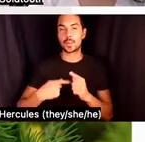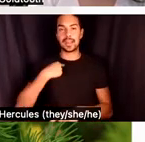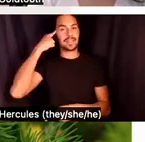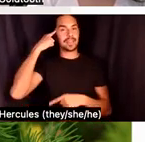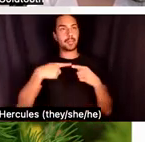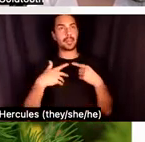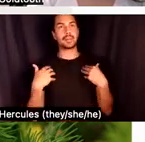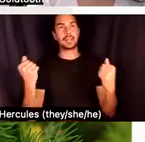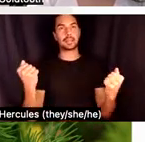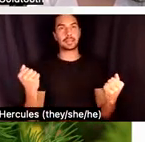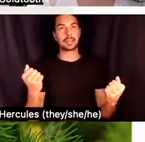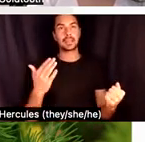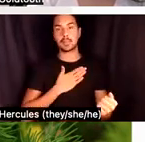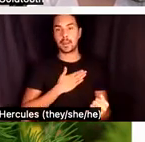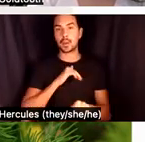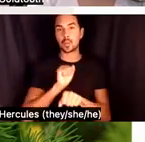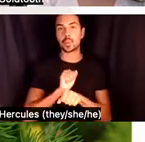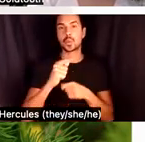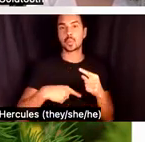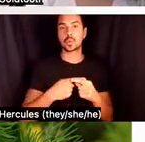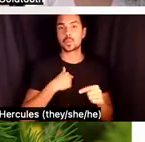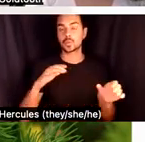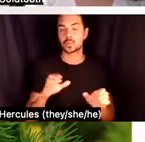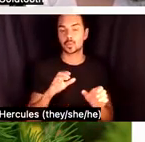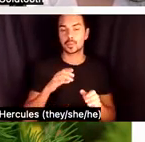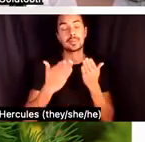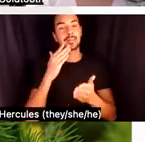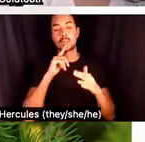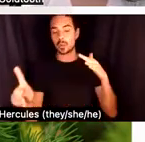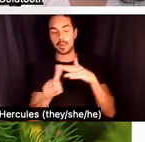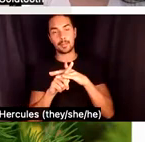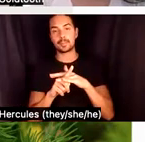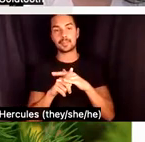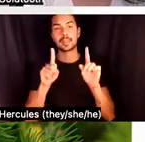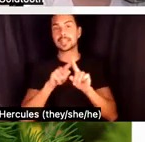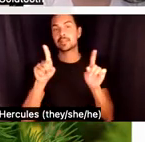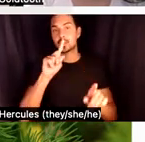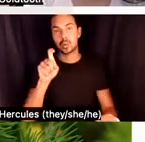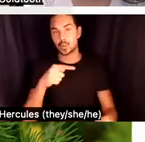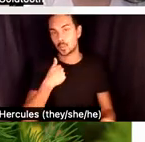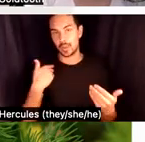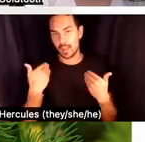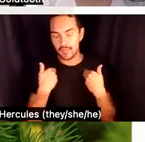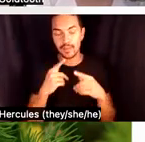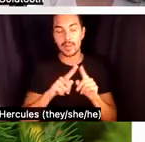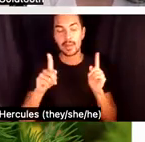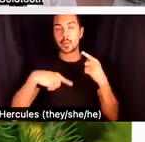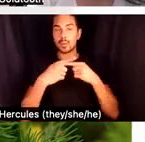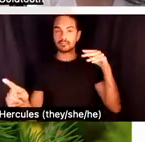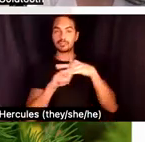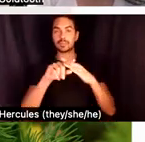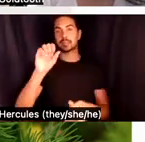healing in my work, when it comes to like, and this might come up in another question that we have, but like when it comes to sexual